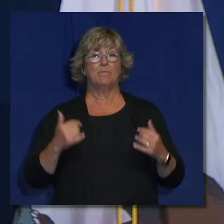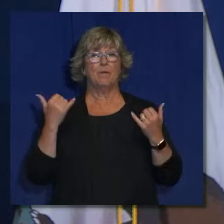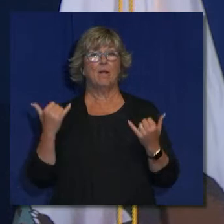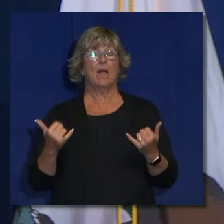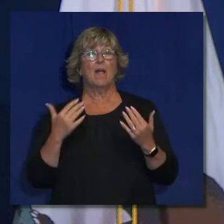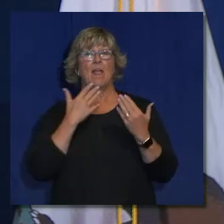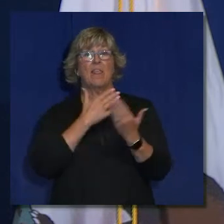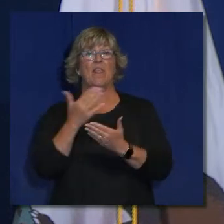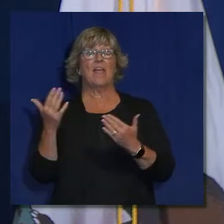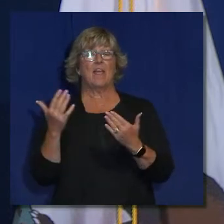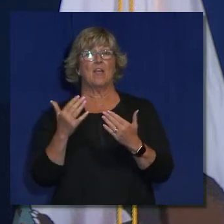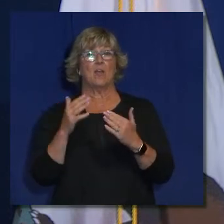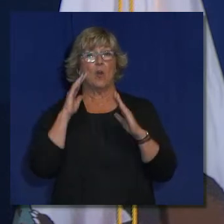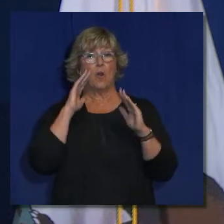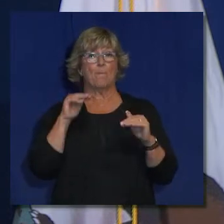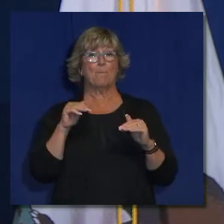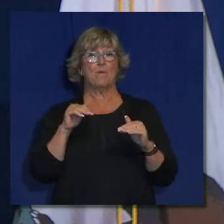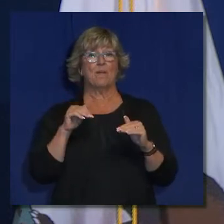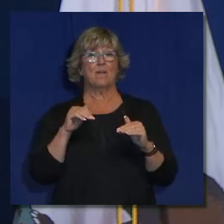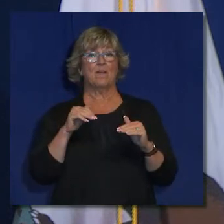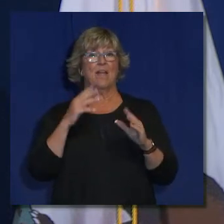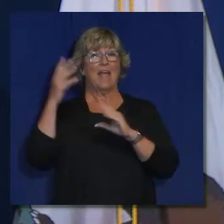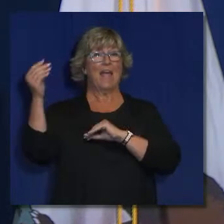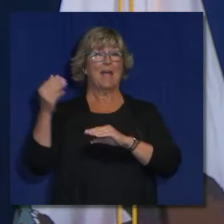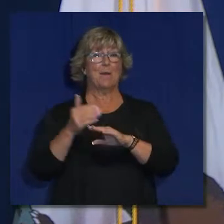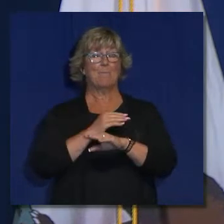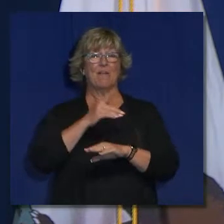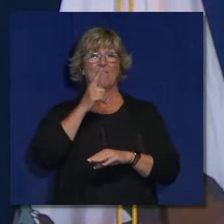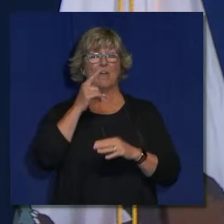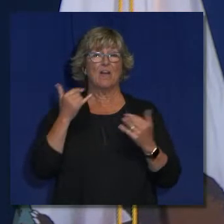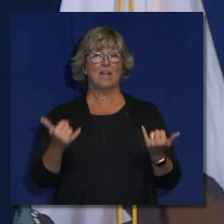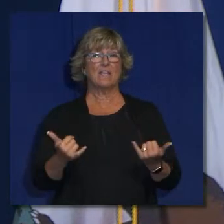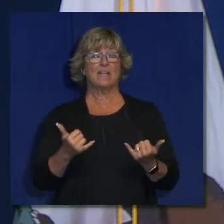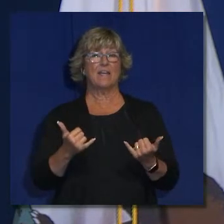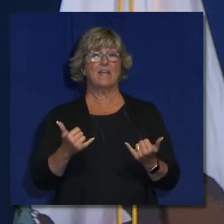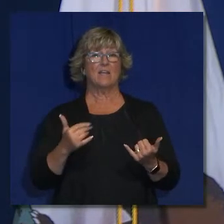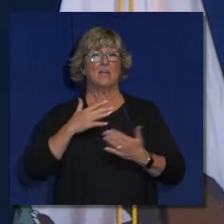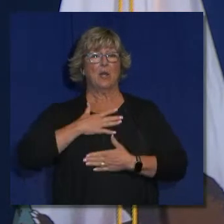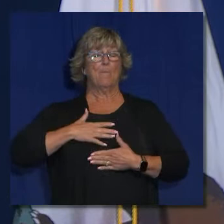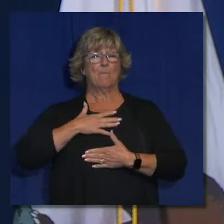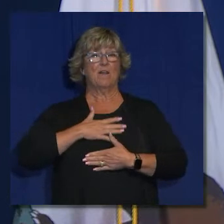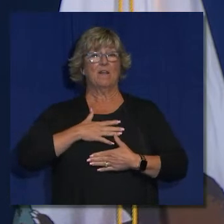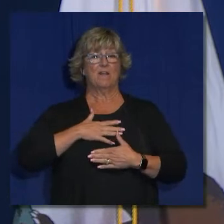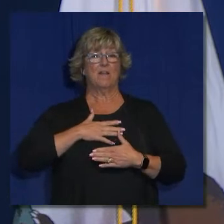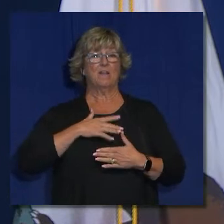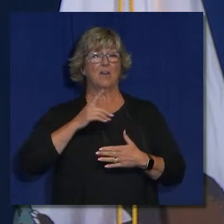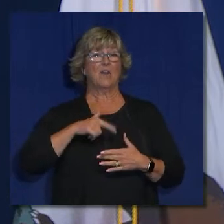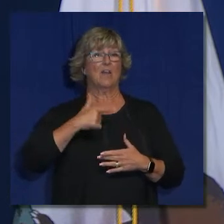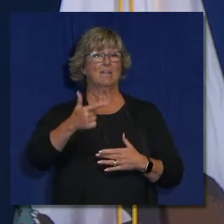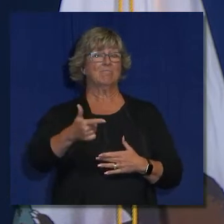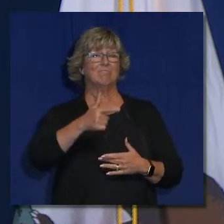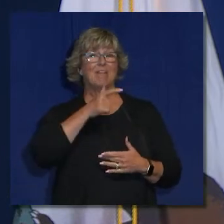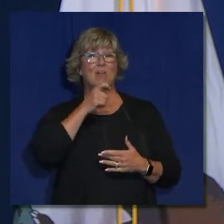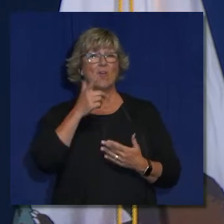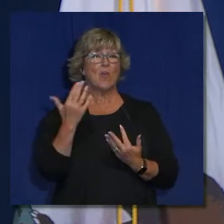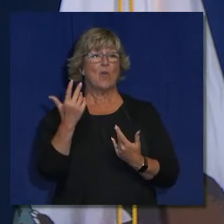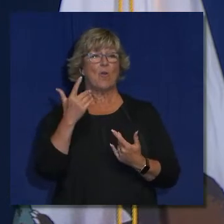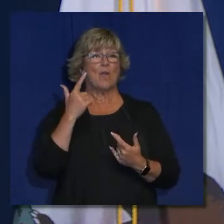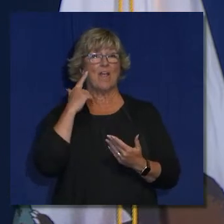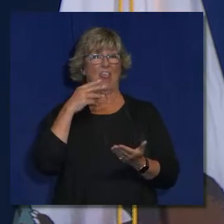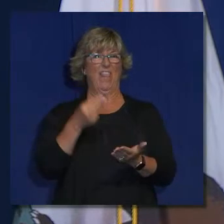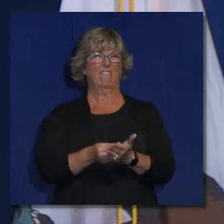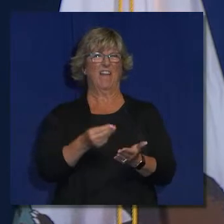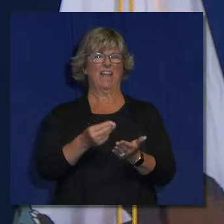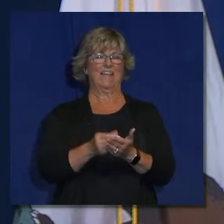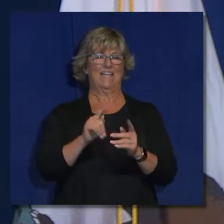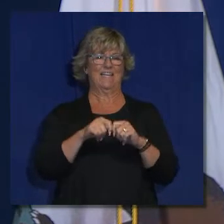thank you all. Hopefully we get you before lunch. And then now I have the great pleasure to give you who you've been waiting for, and that's the finance